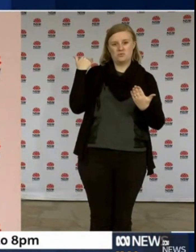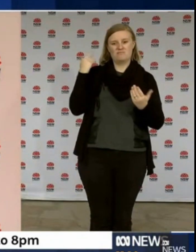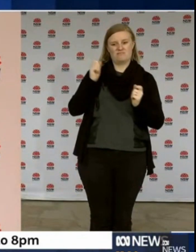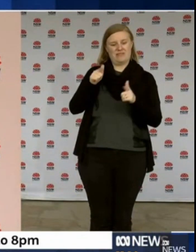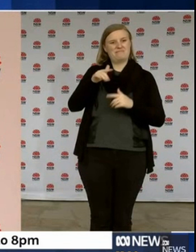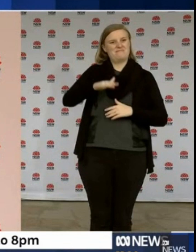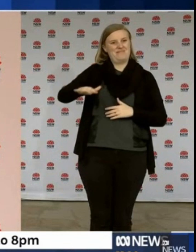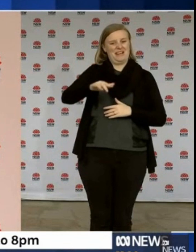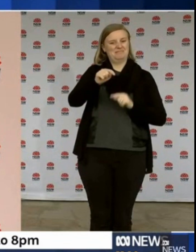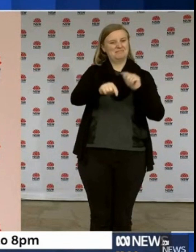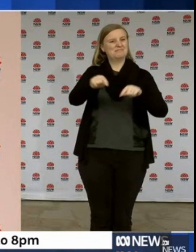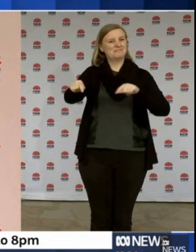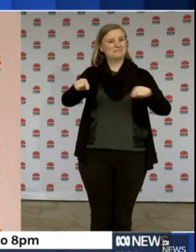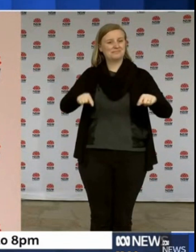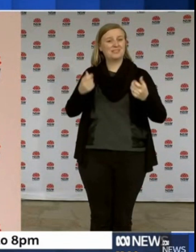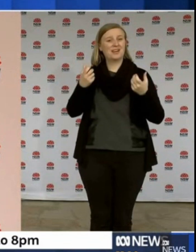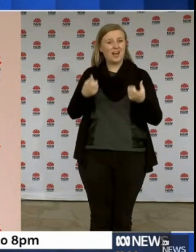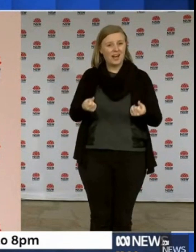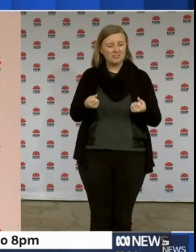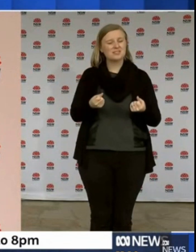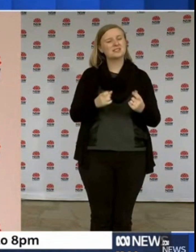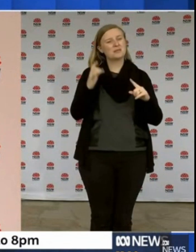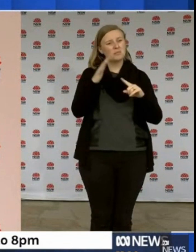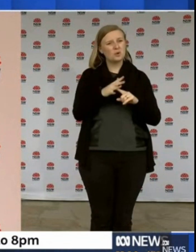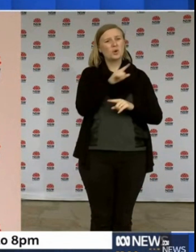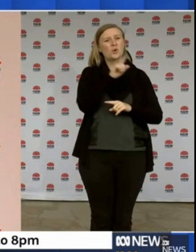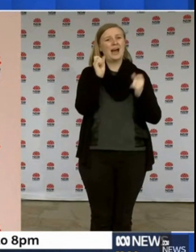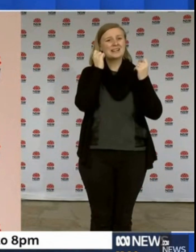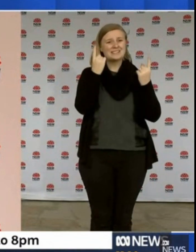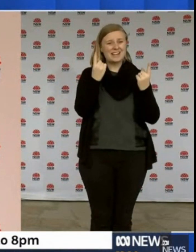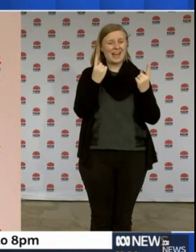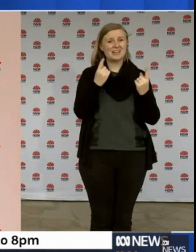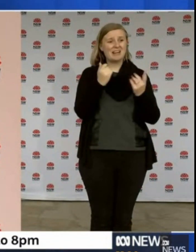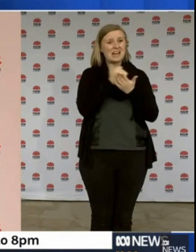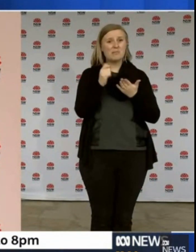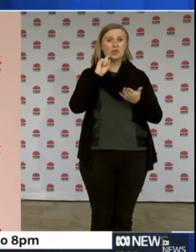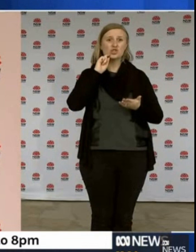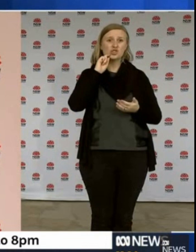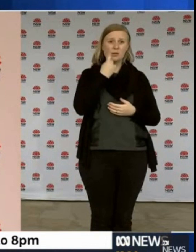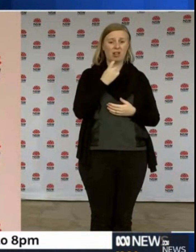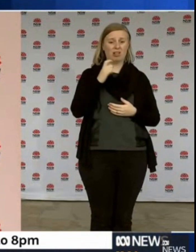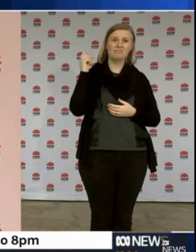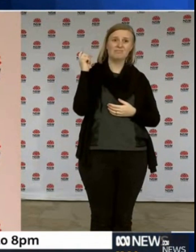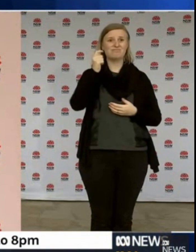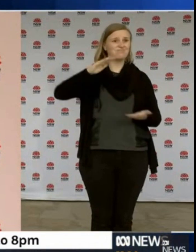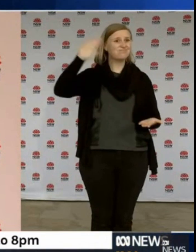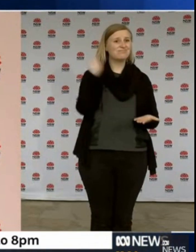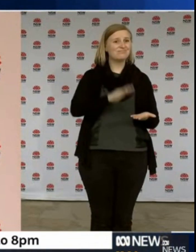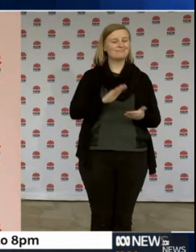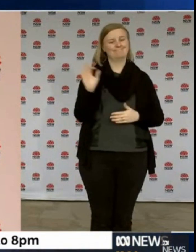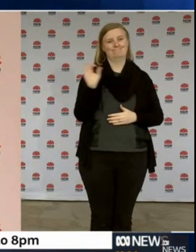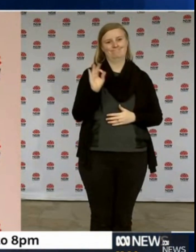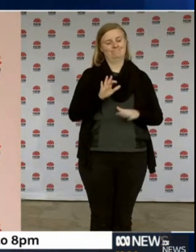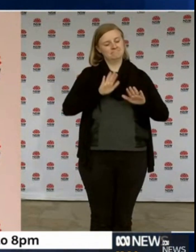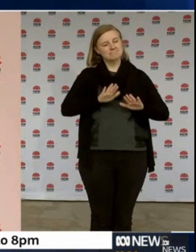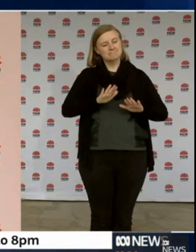community understands that the numbers are not expected to decline for another 5 days. But if we don't want to